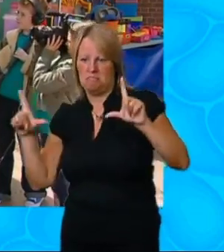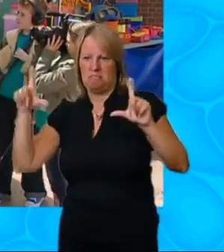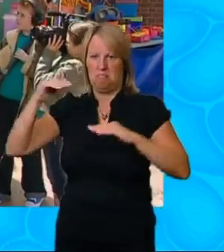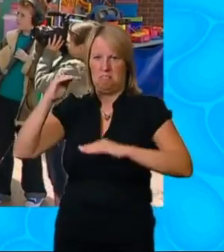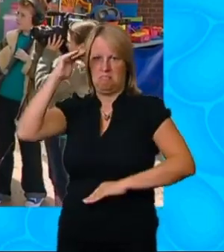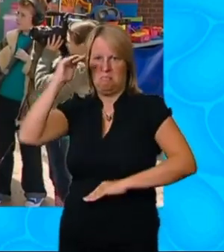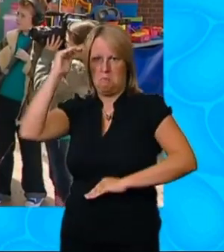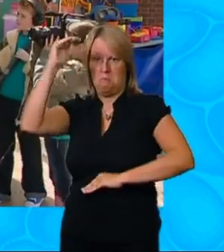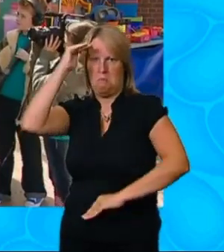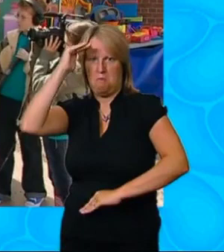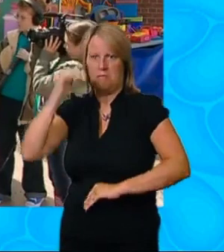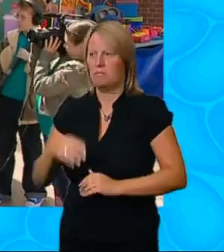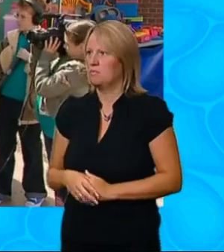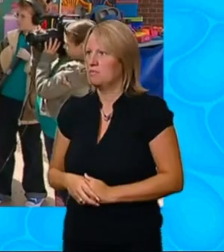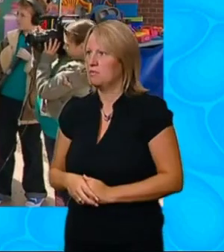shot better. So,